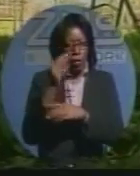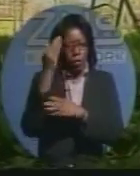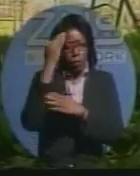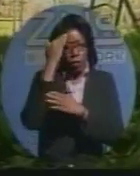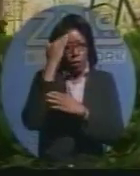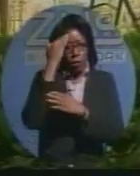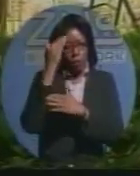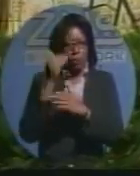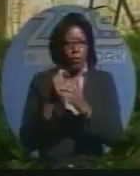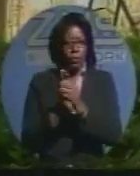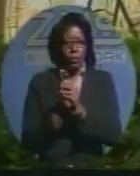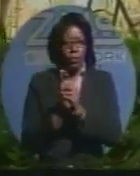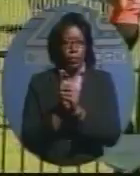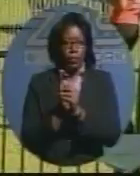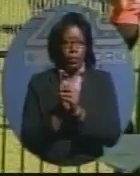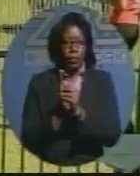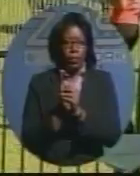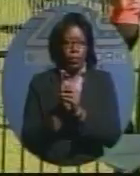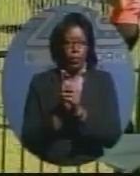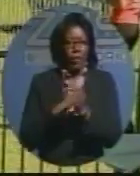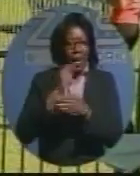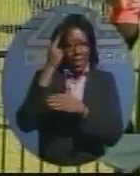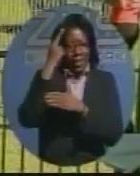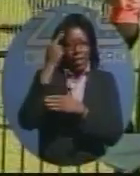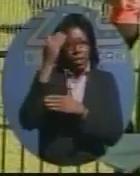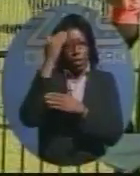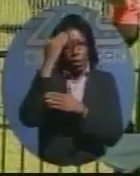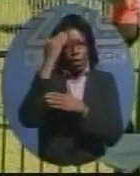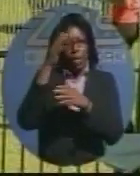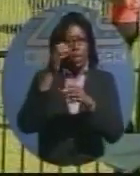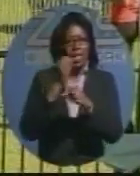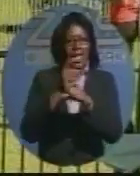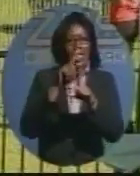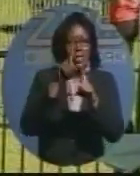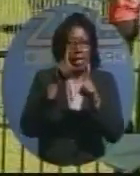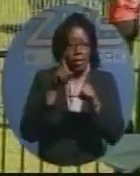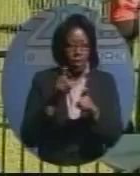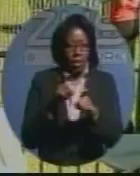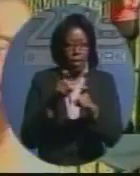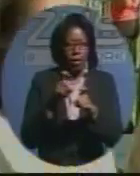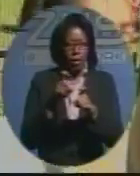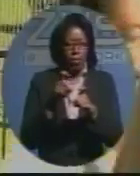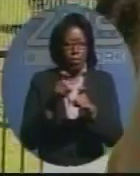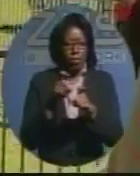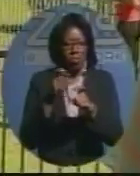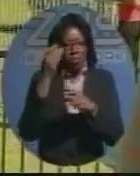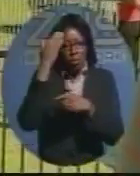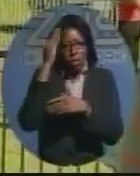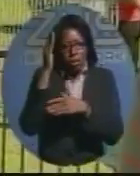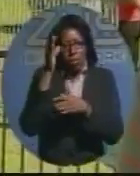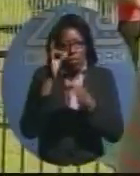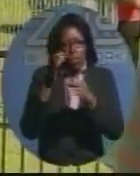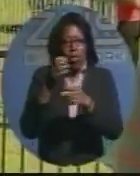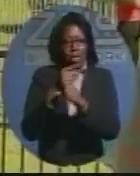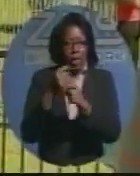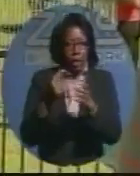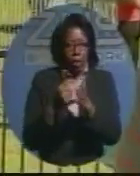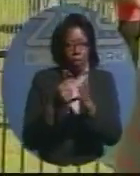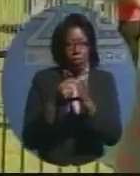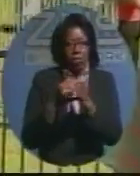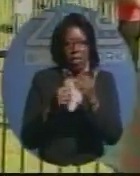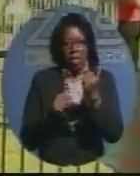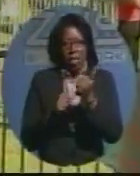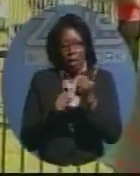status. I think it's important to get tested because we don't know how, I mean, when we could get AIDS, because AIDS is